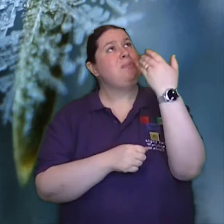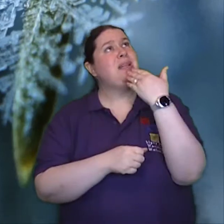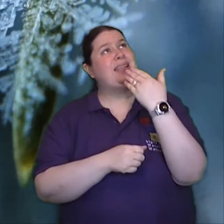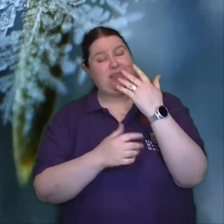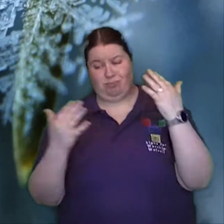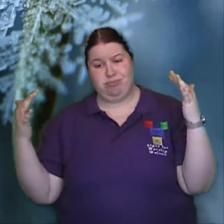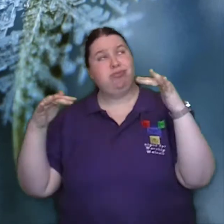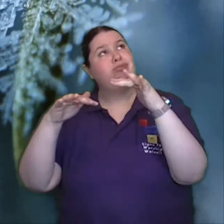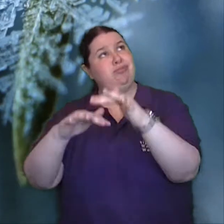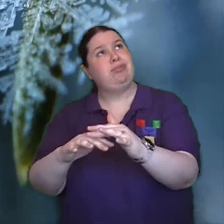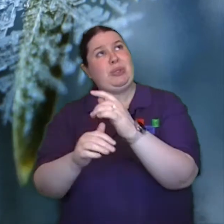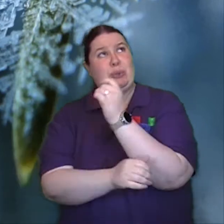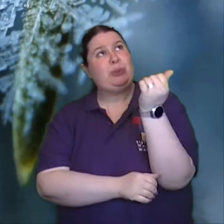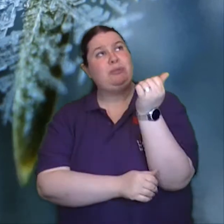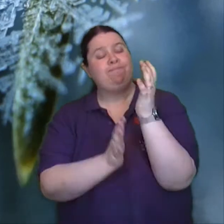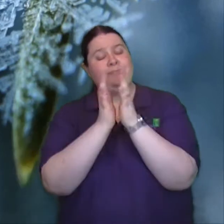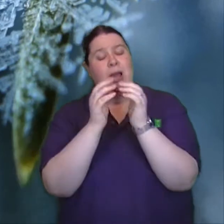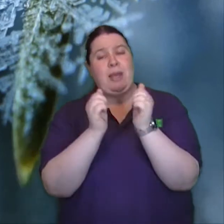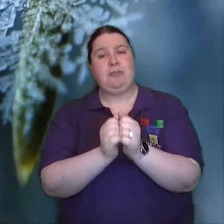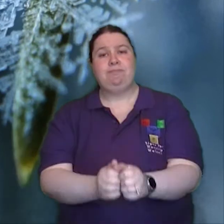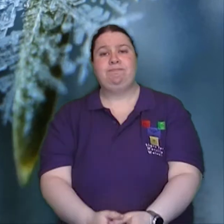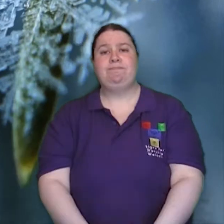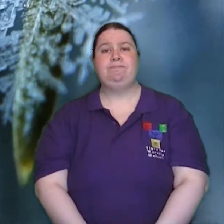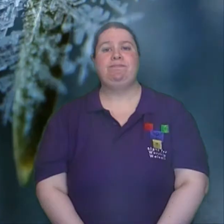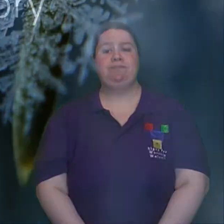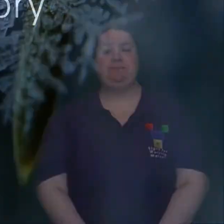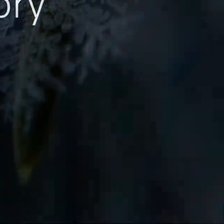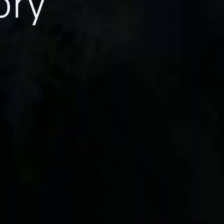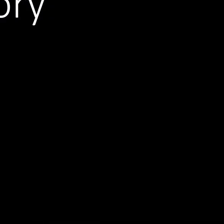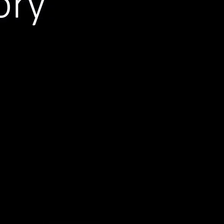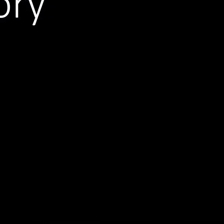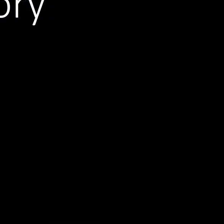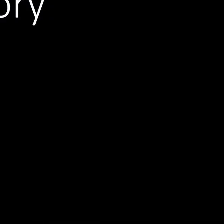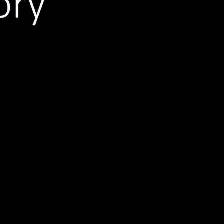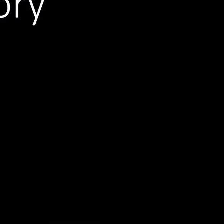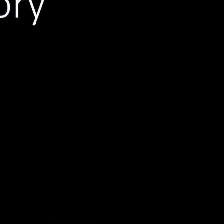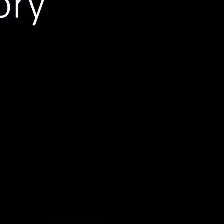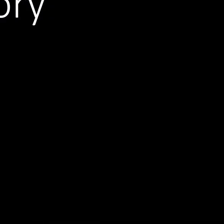us together again soon. Amen.